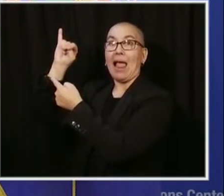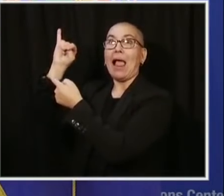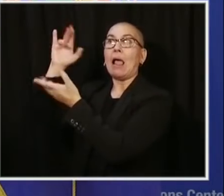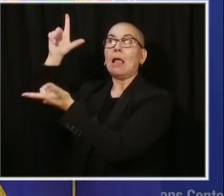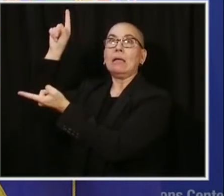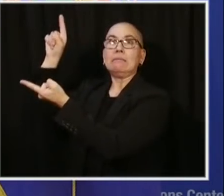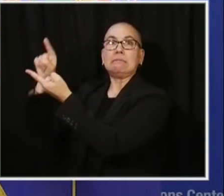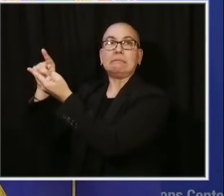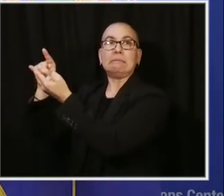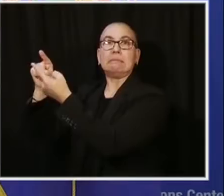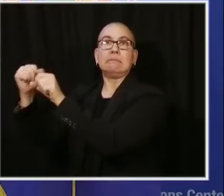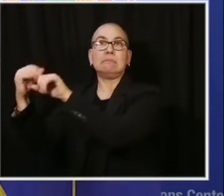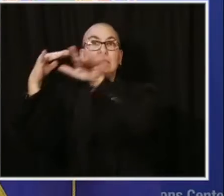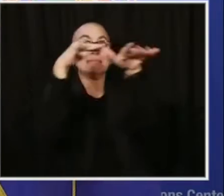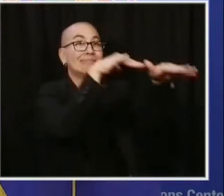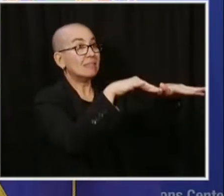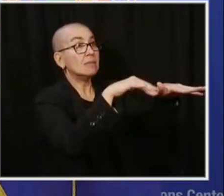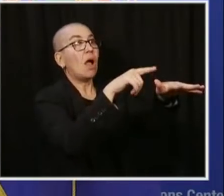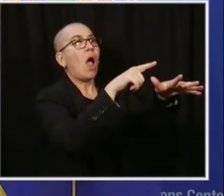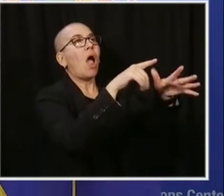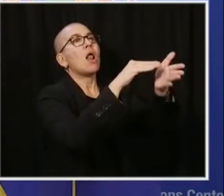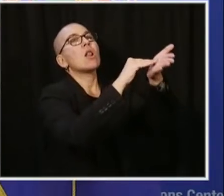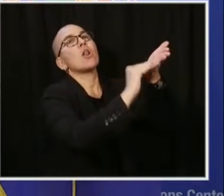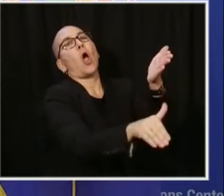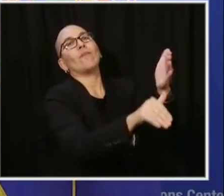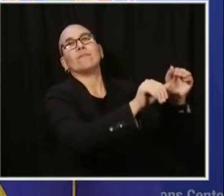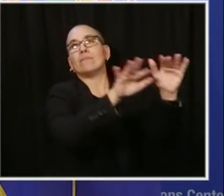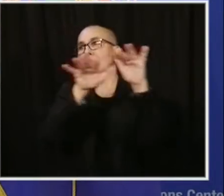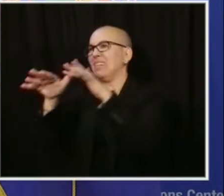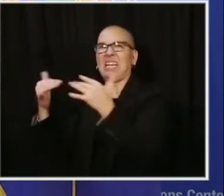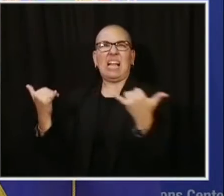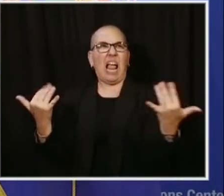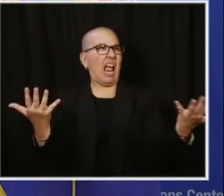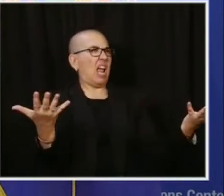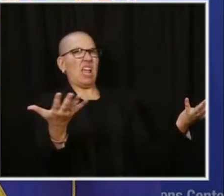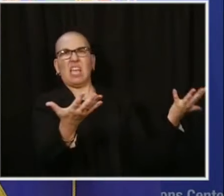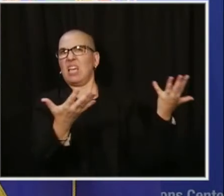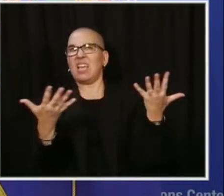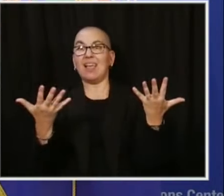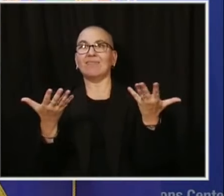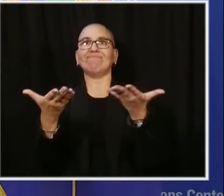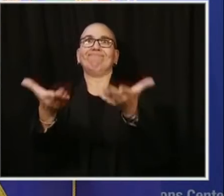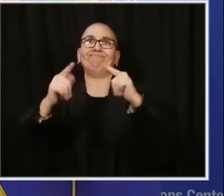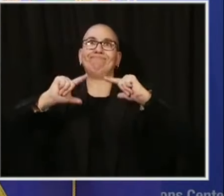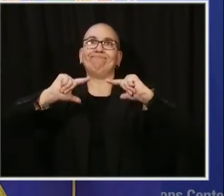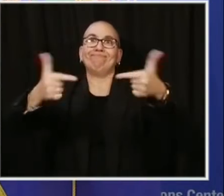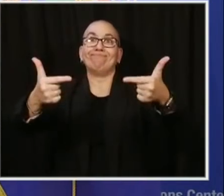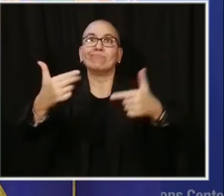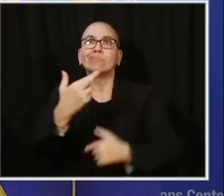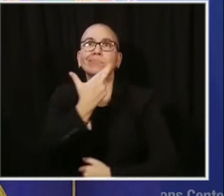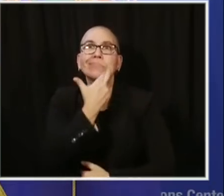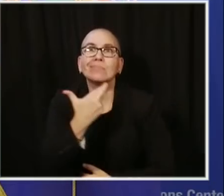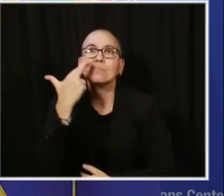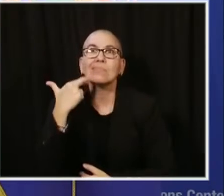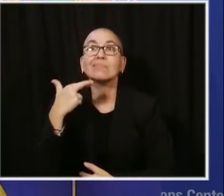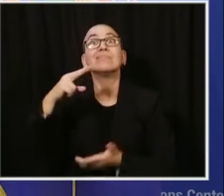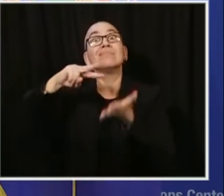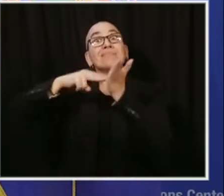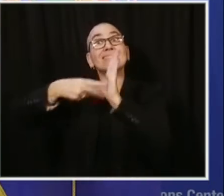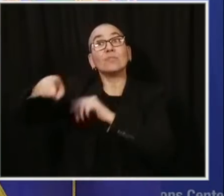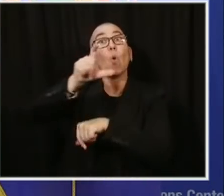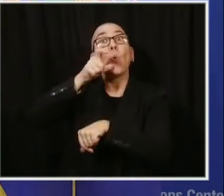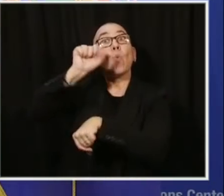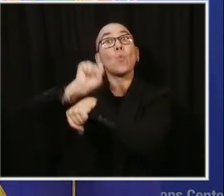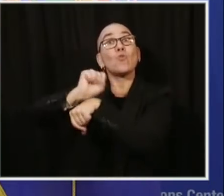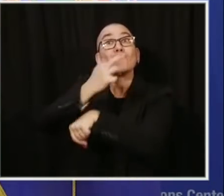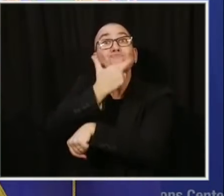these targeted efforts, we don't think that's possible. So there's really an economic message here, I think, today, in addition to the public health one. We talk, as the governor